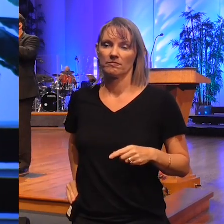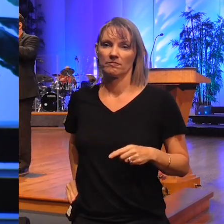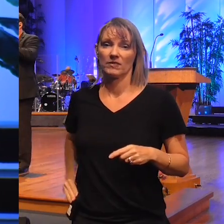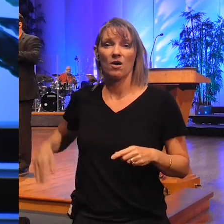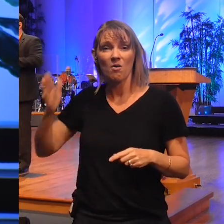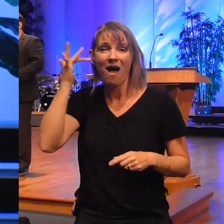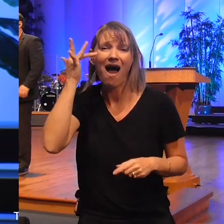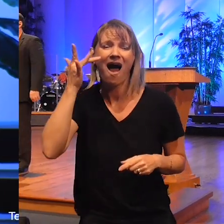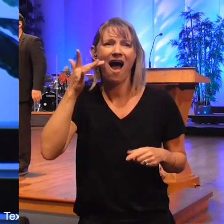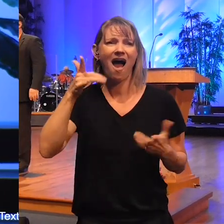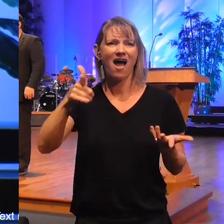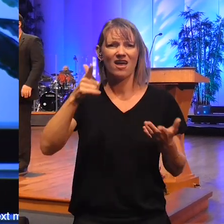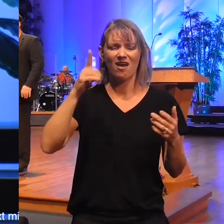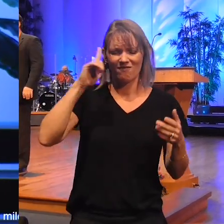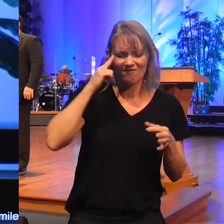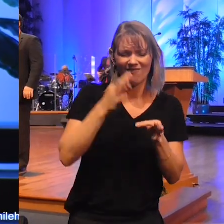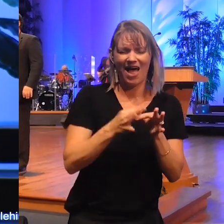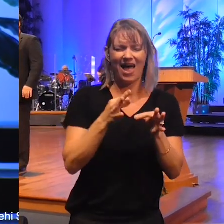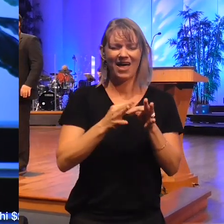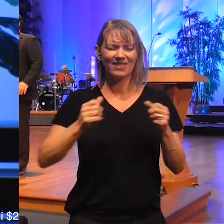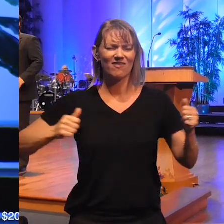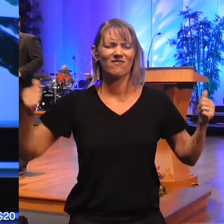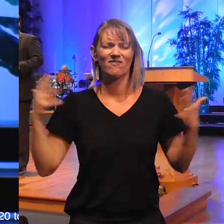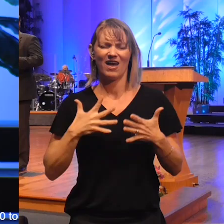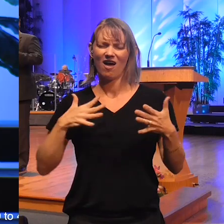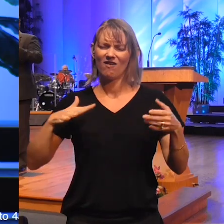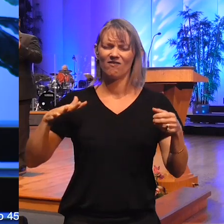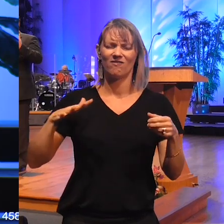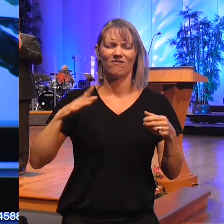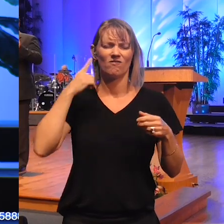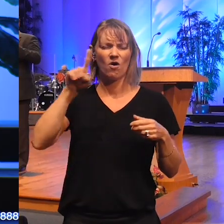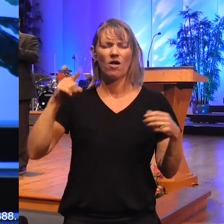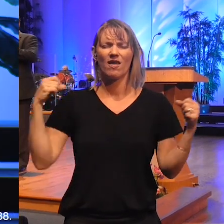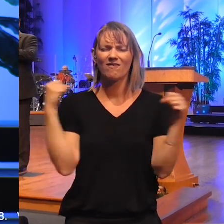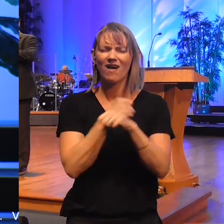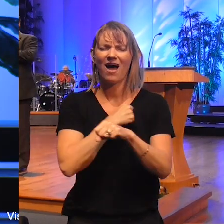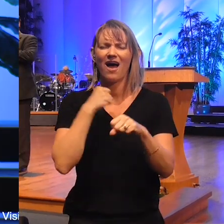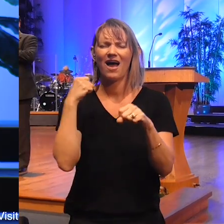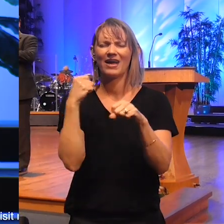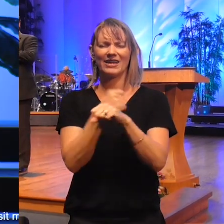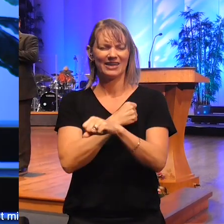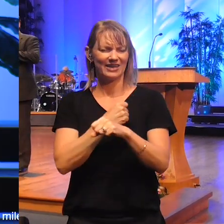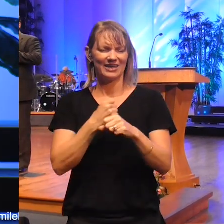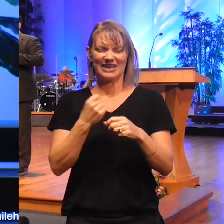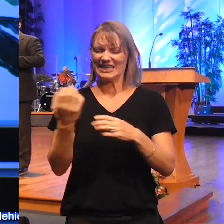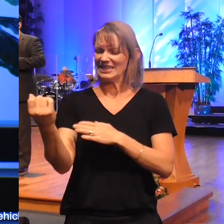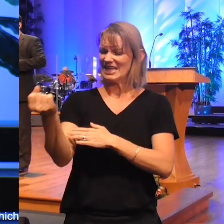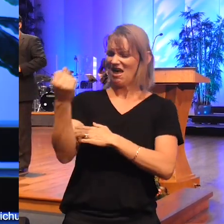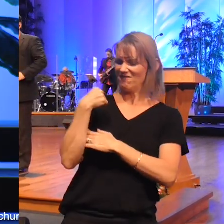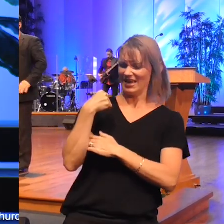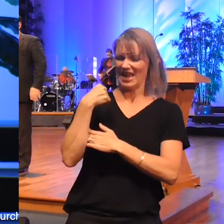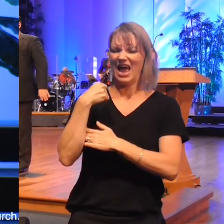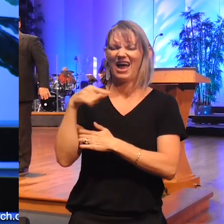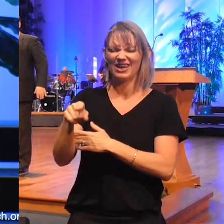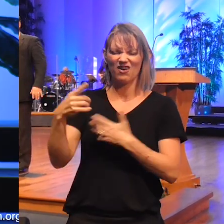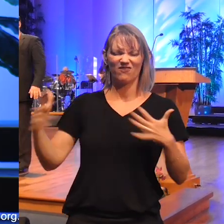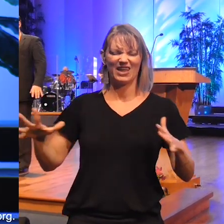'Cause your faith and no fear for the fight. You bring hope from defeat in the